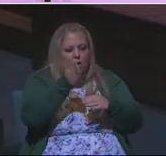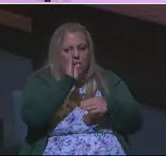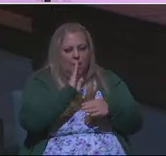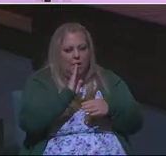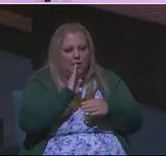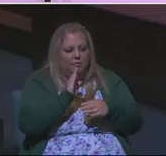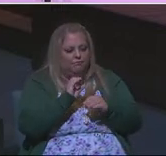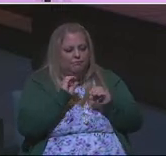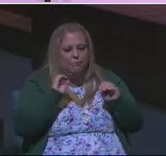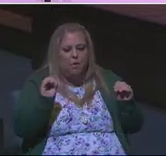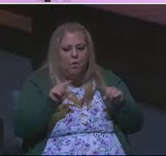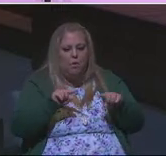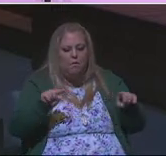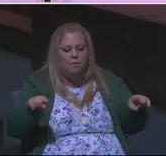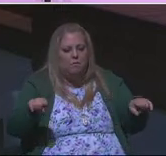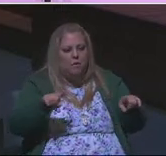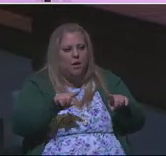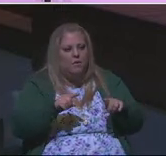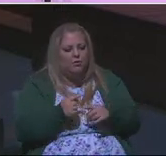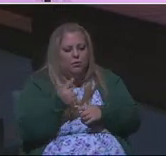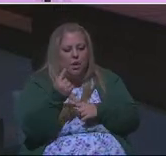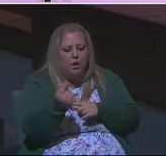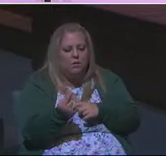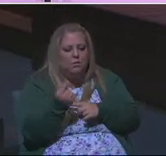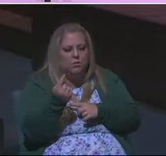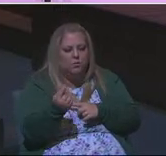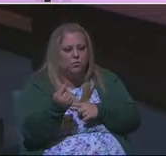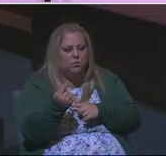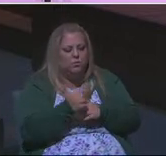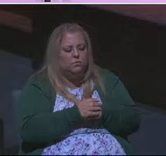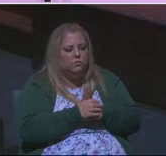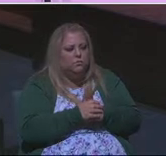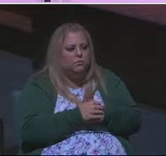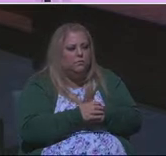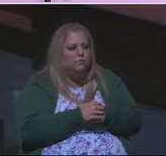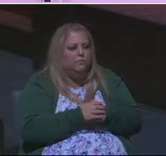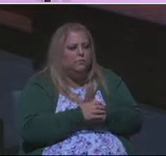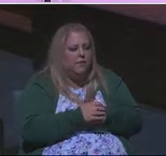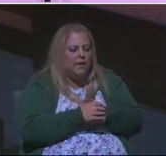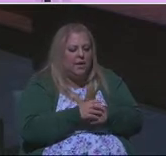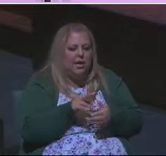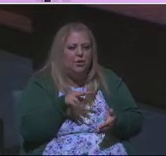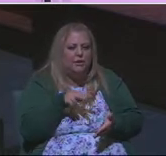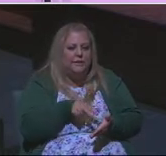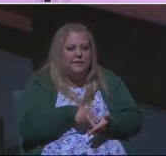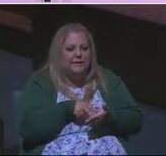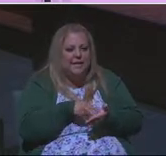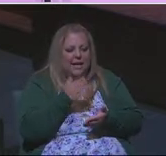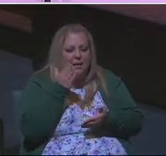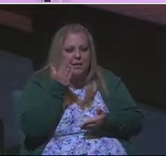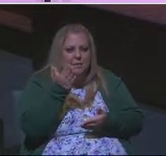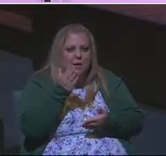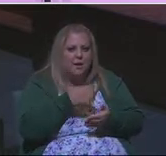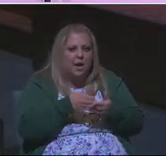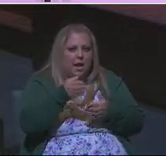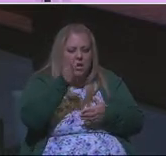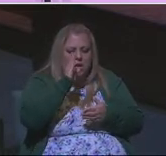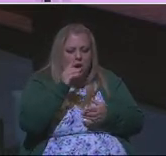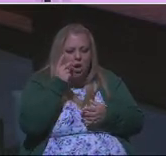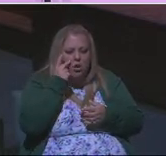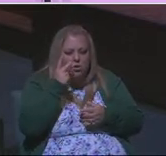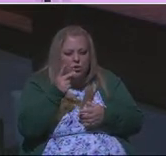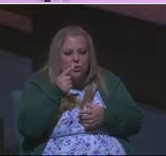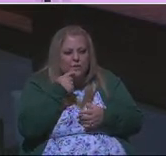just you. Just you. Just you. And you're standing there. And God looks at you and